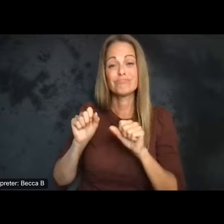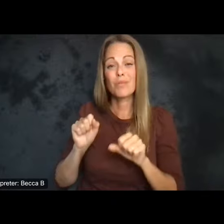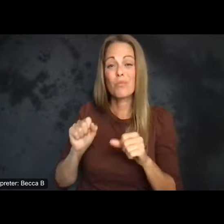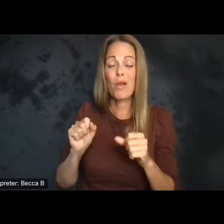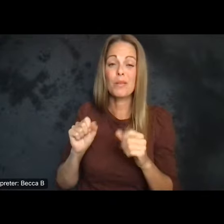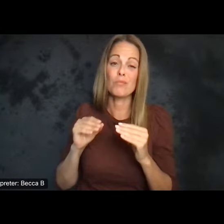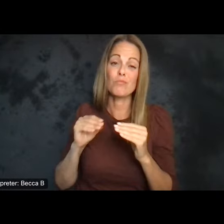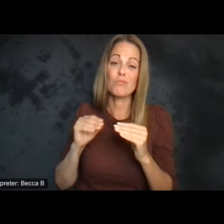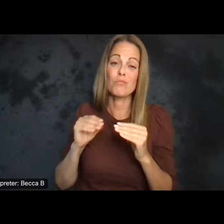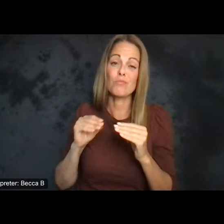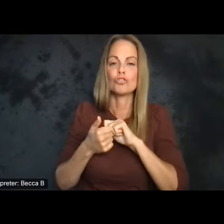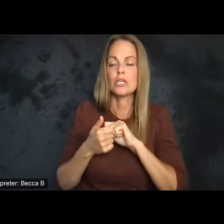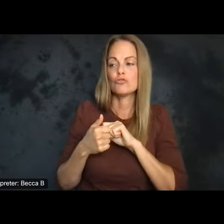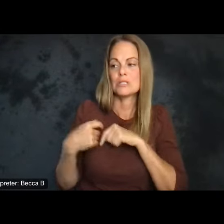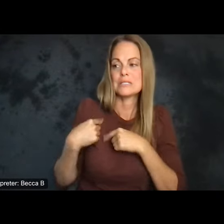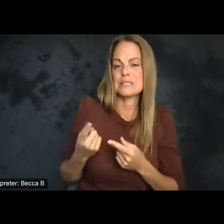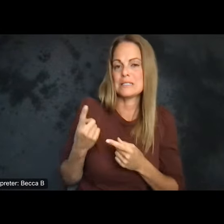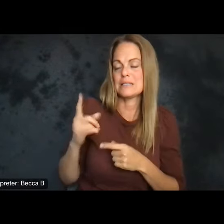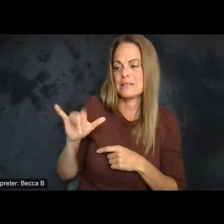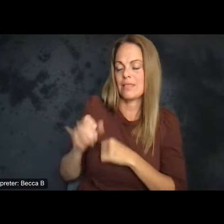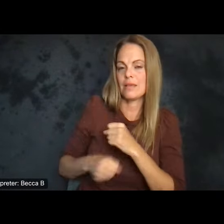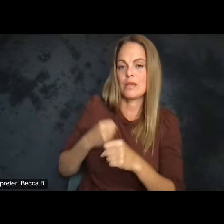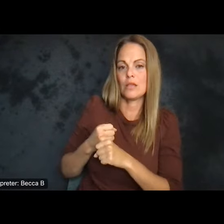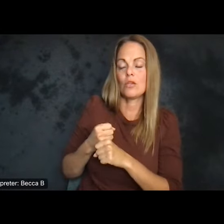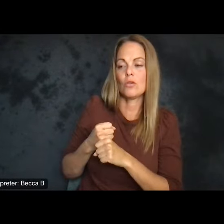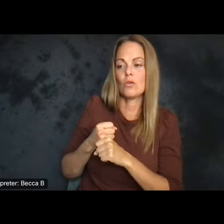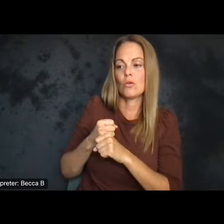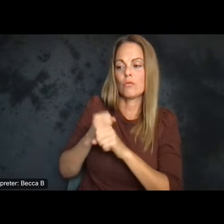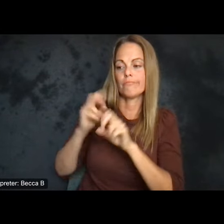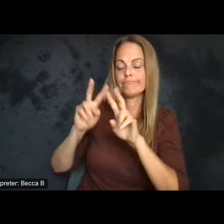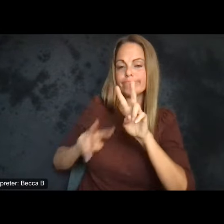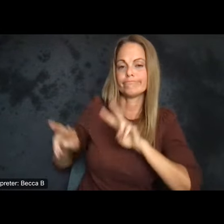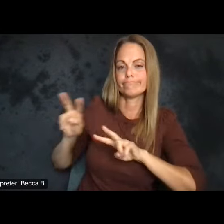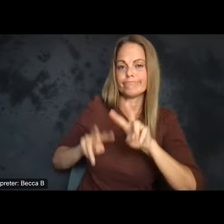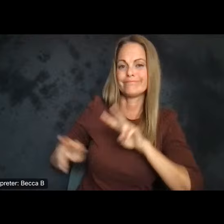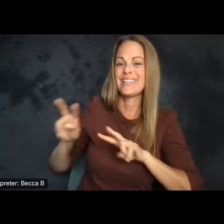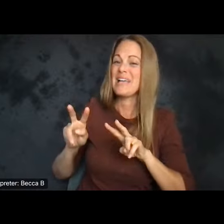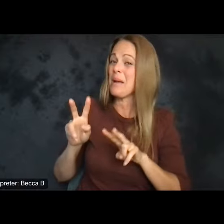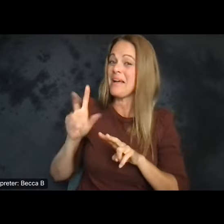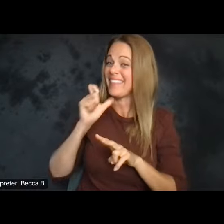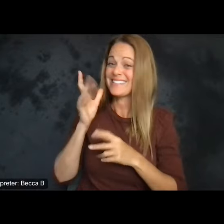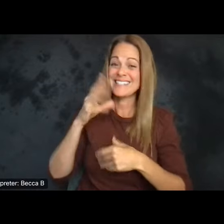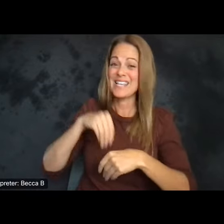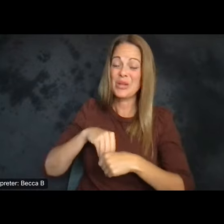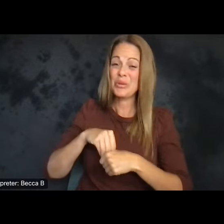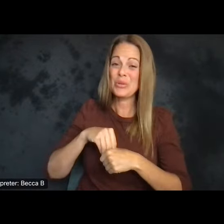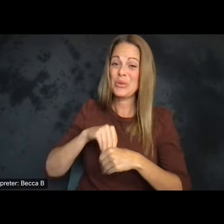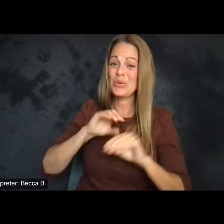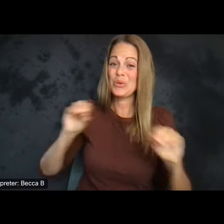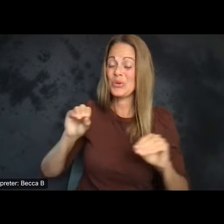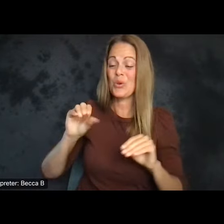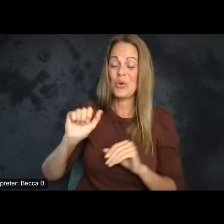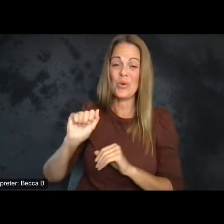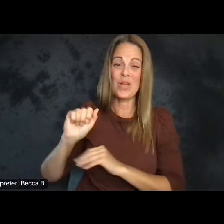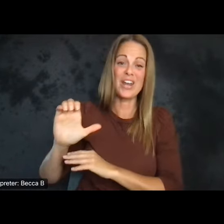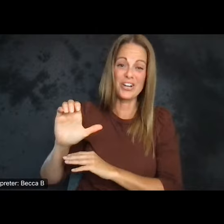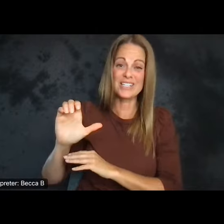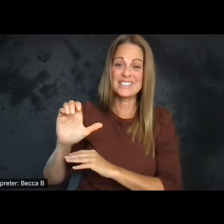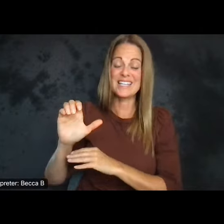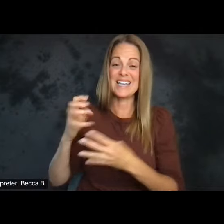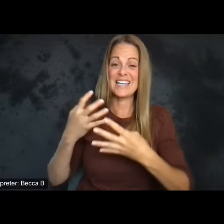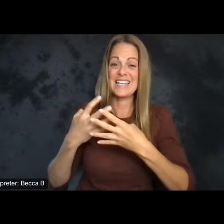was done. And again, but that does not address the lack of air conditioning, does not address cell size, nor does it address